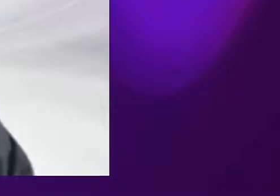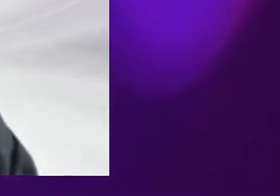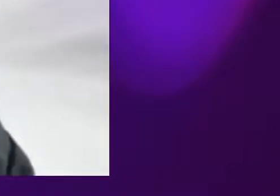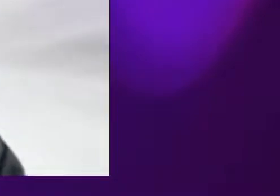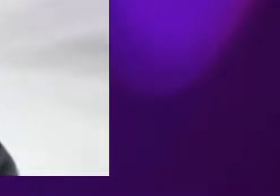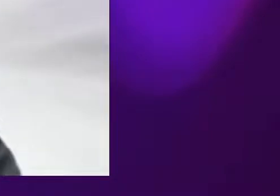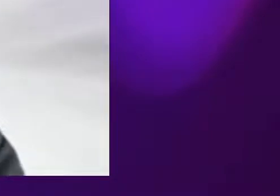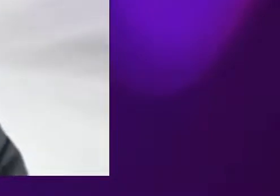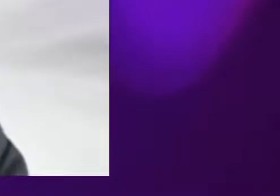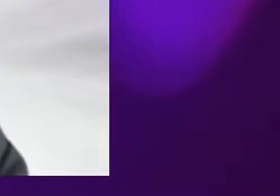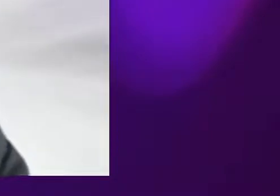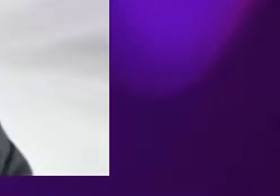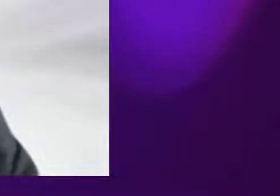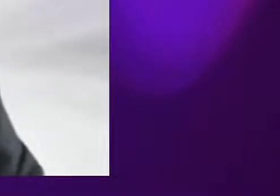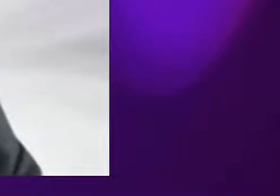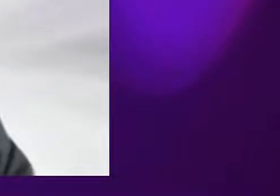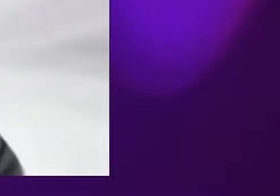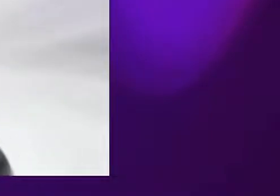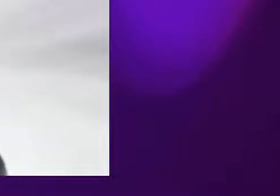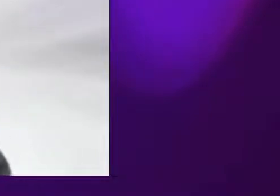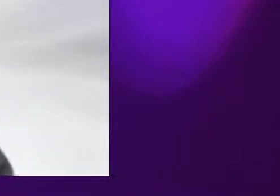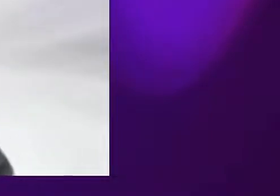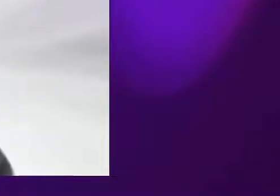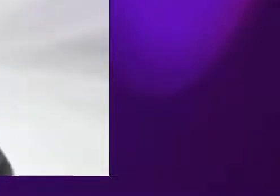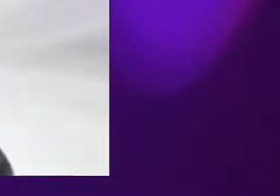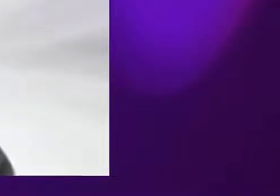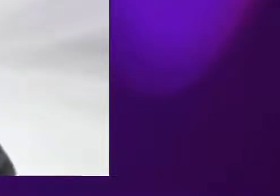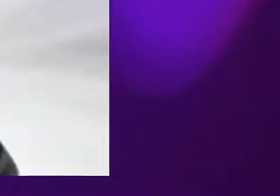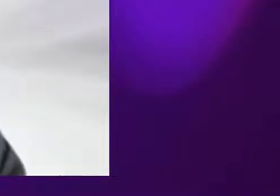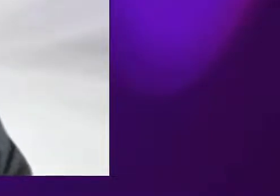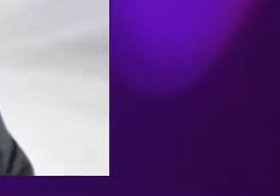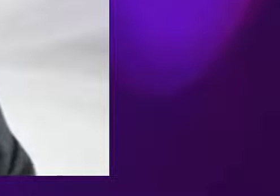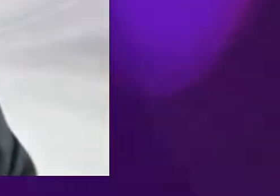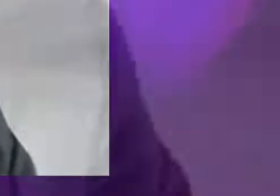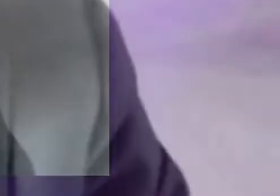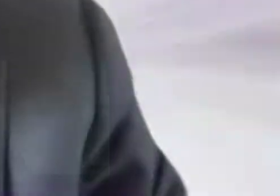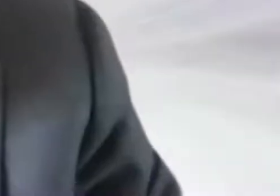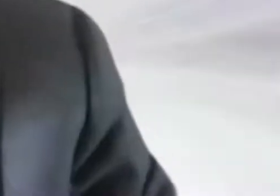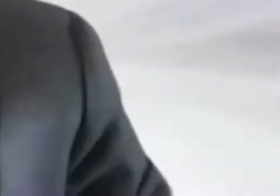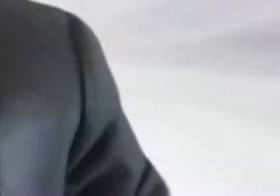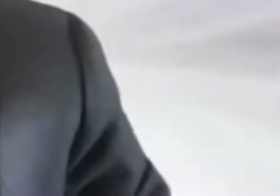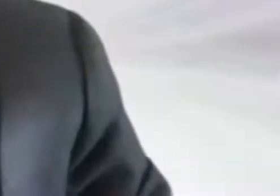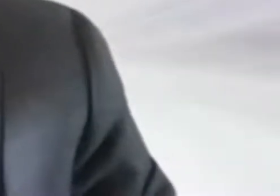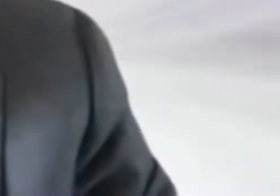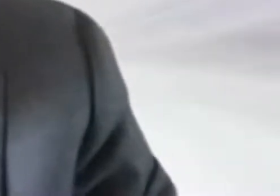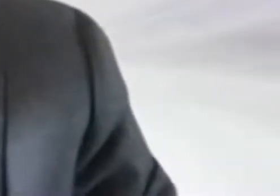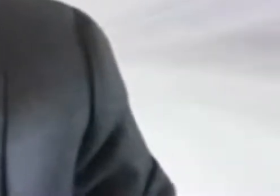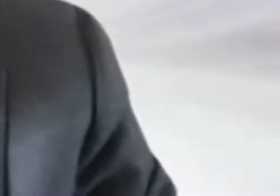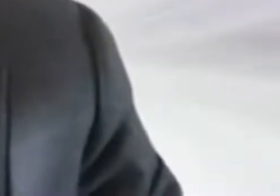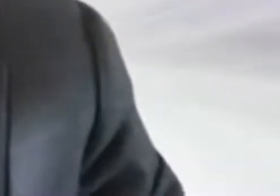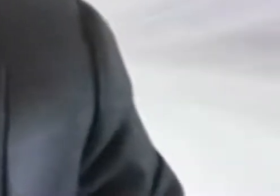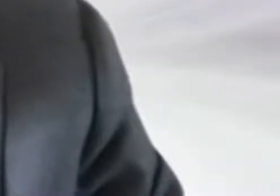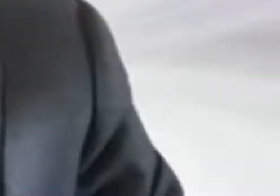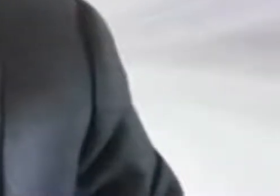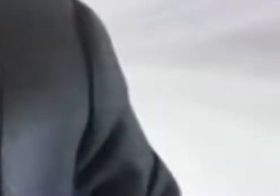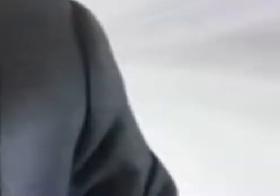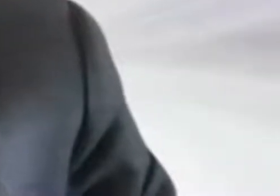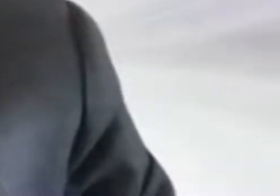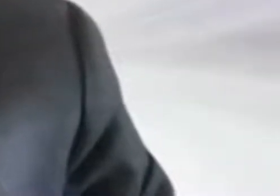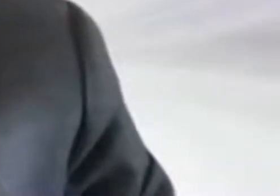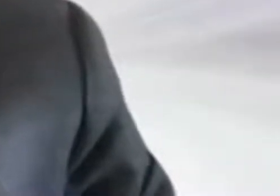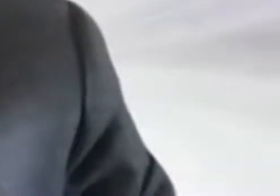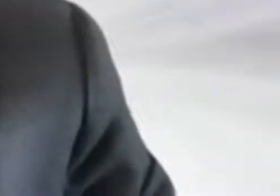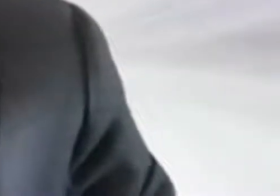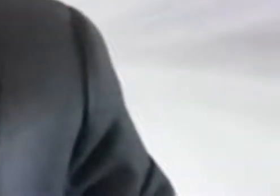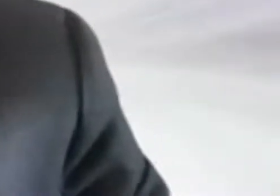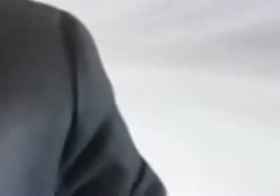Good morning, everyone. We're going to be proceeding here this morning,